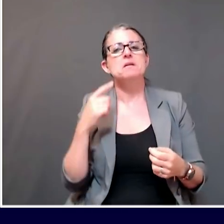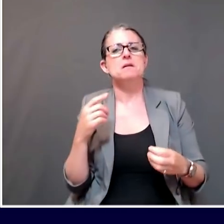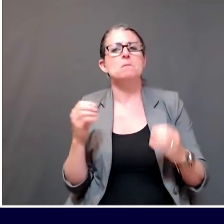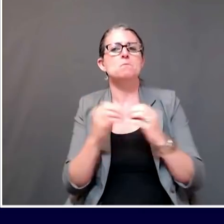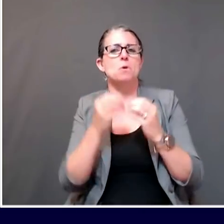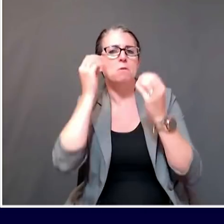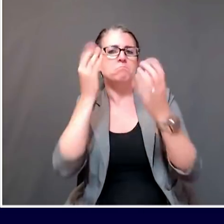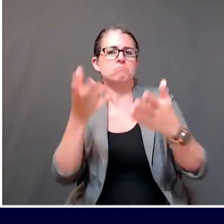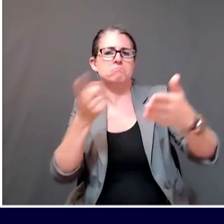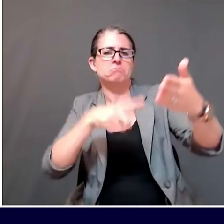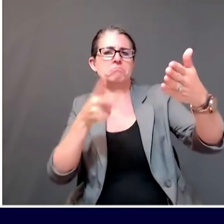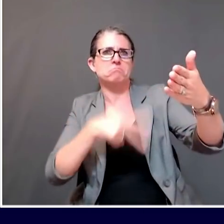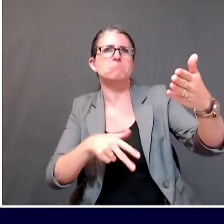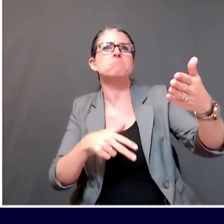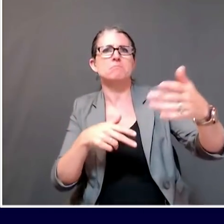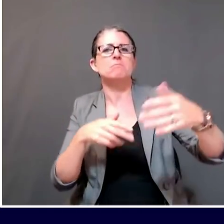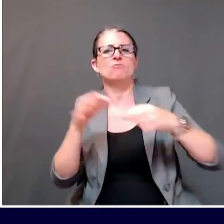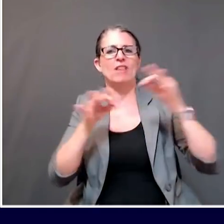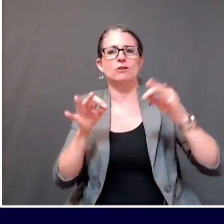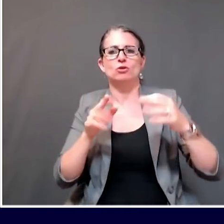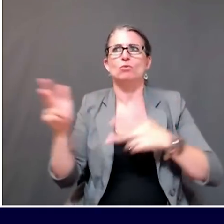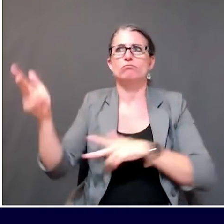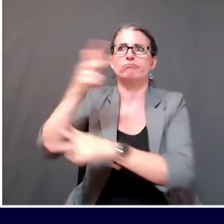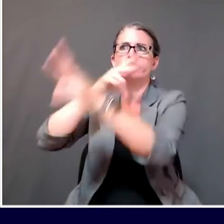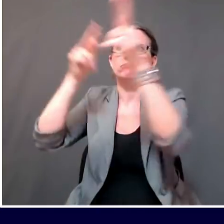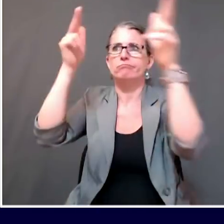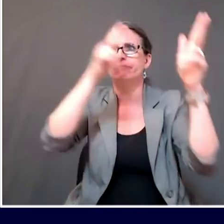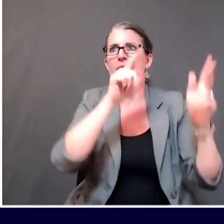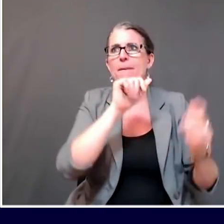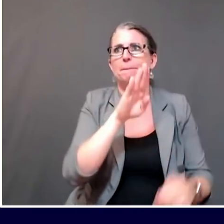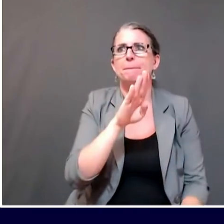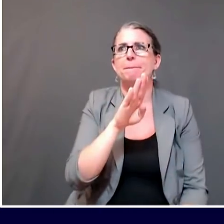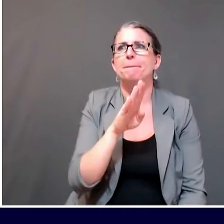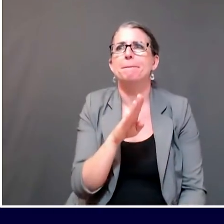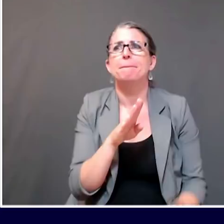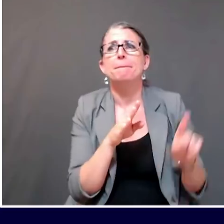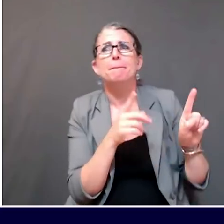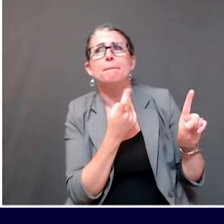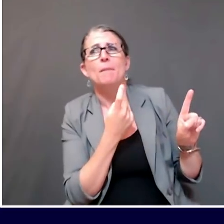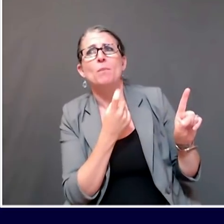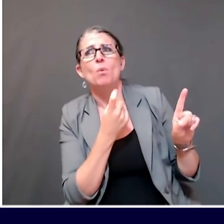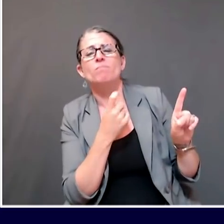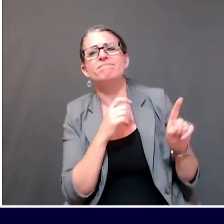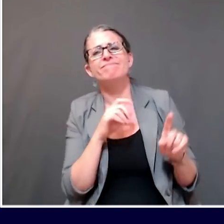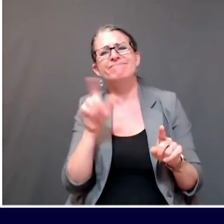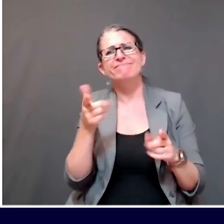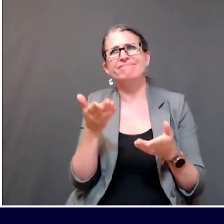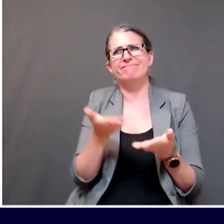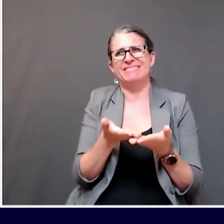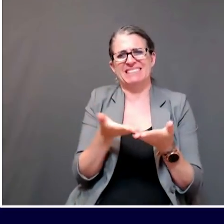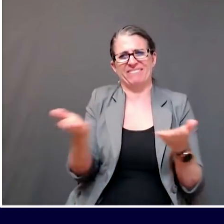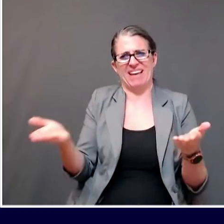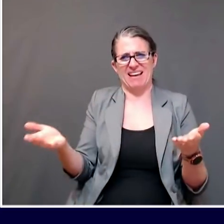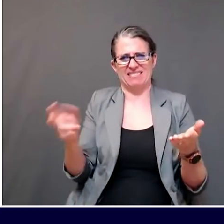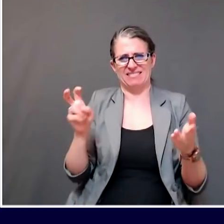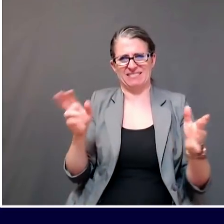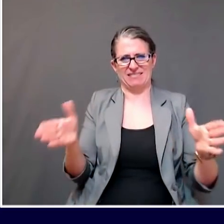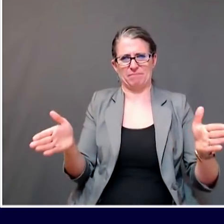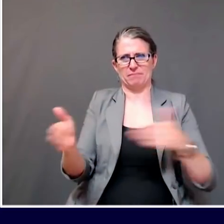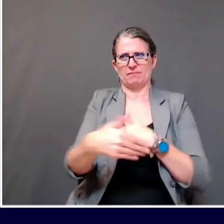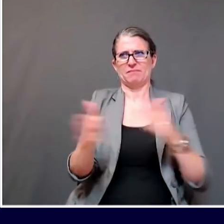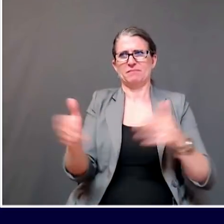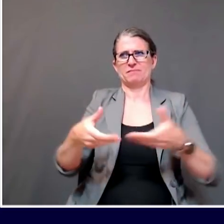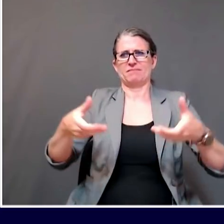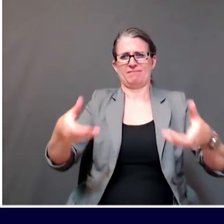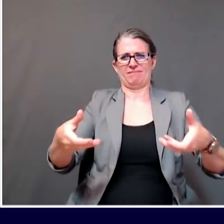Great. And one more question, if I may. Can you say the device that the camp used for the antigen test? Sure. The name of the